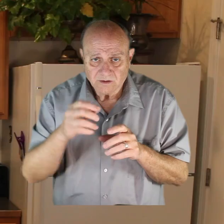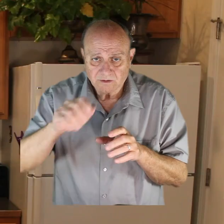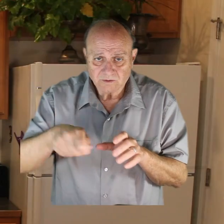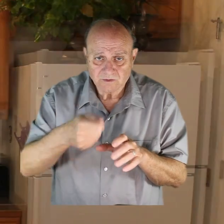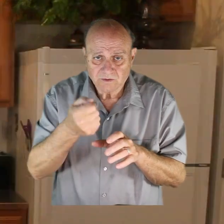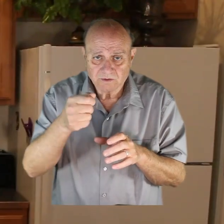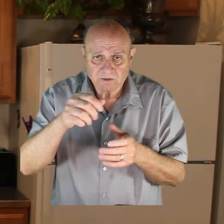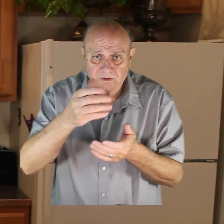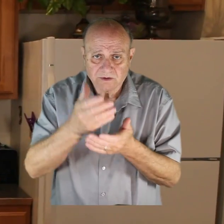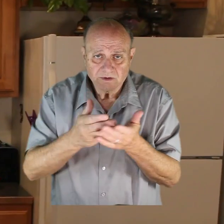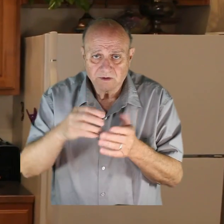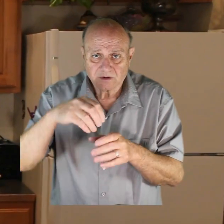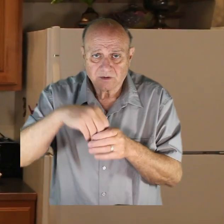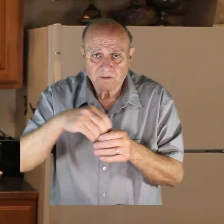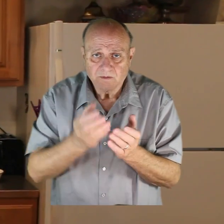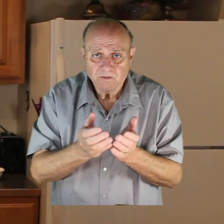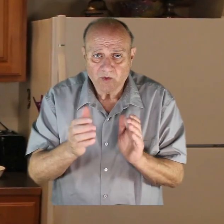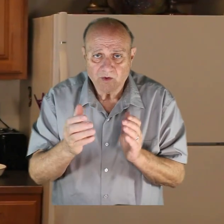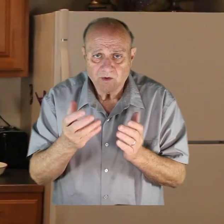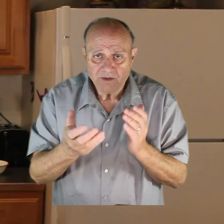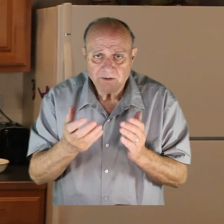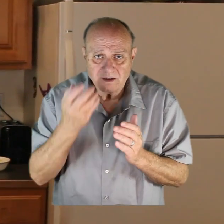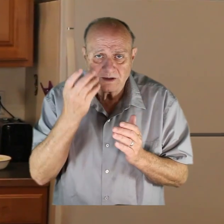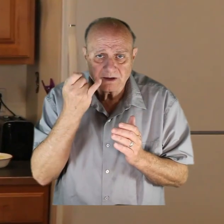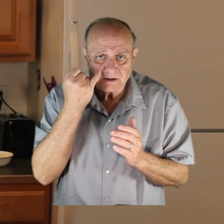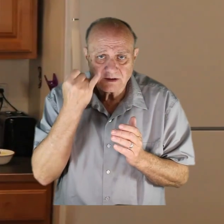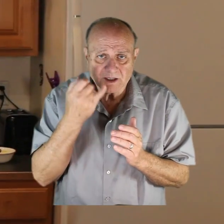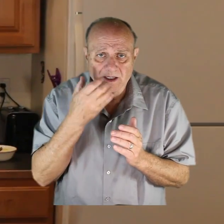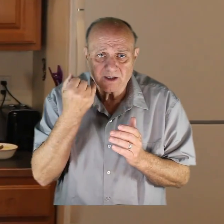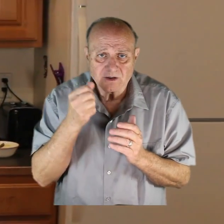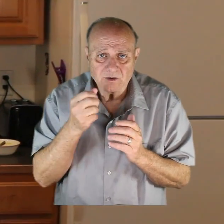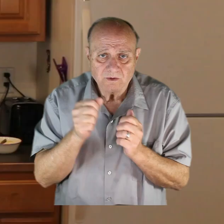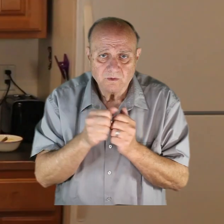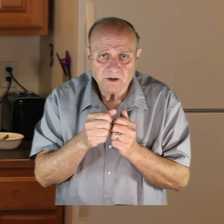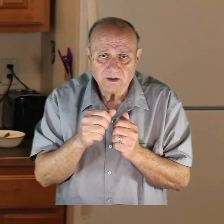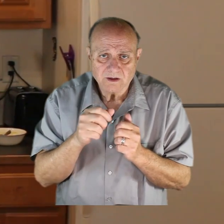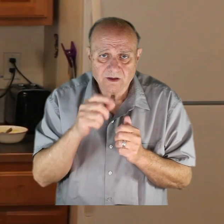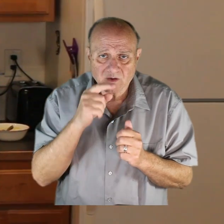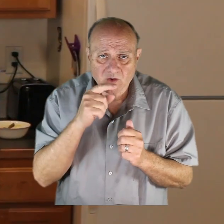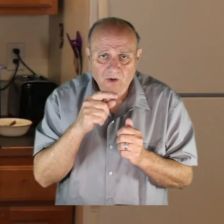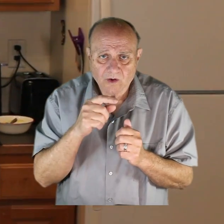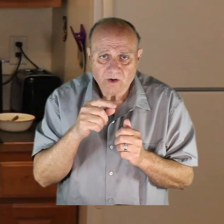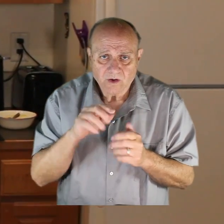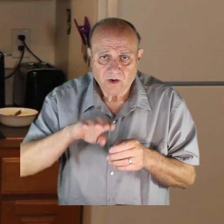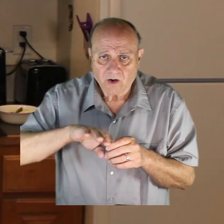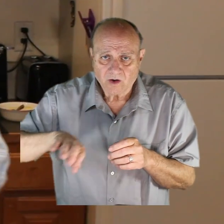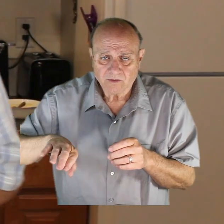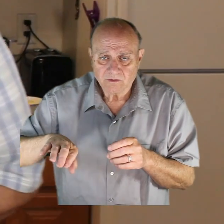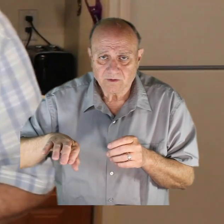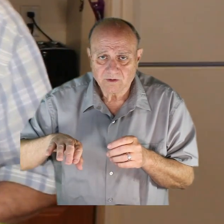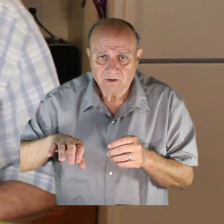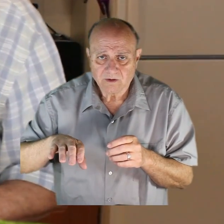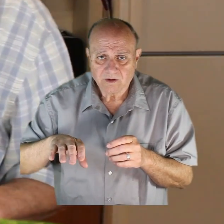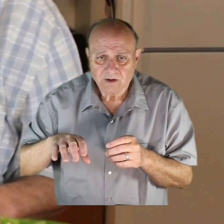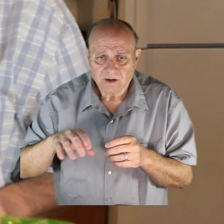up. You can probably see that better without the corn. I'm going to put a couple of pieces in to make